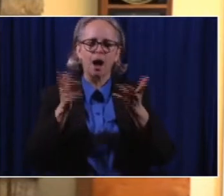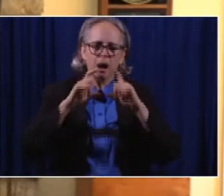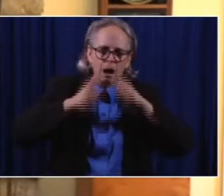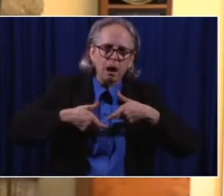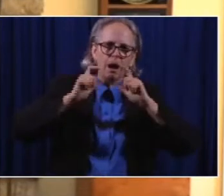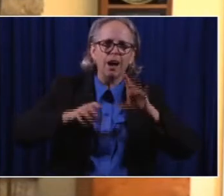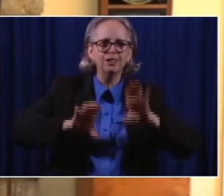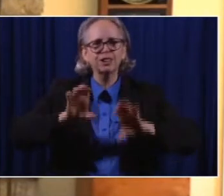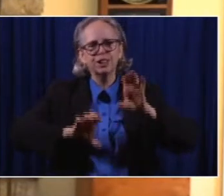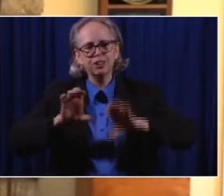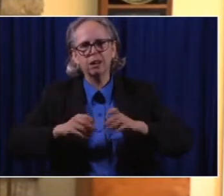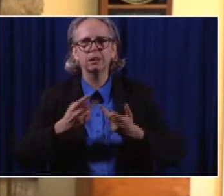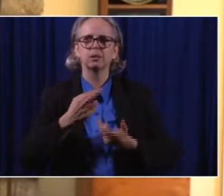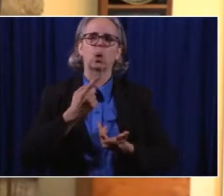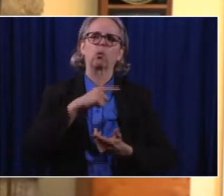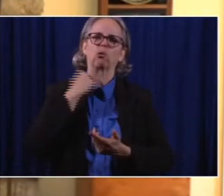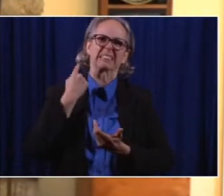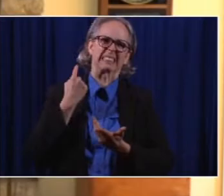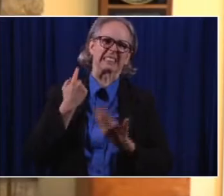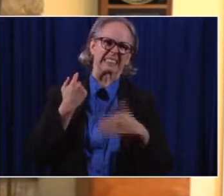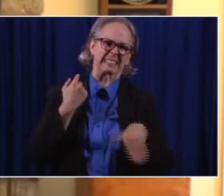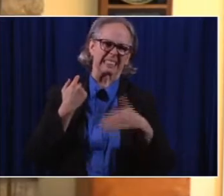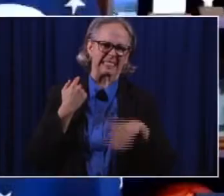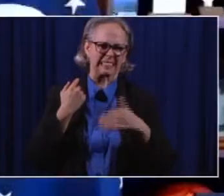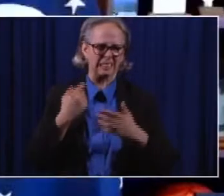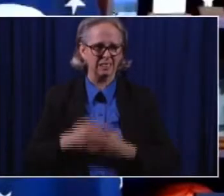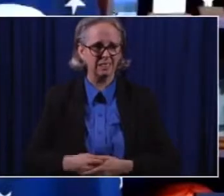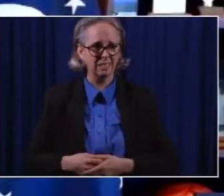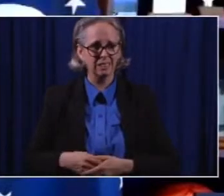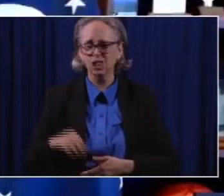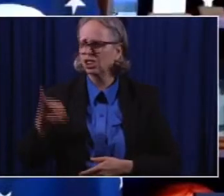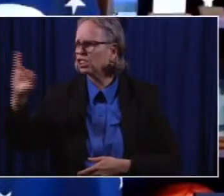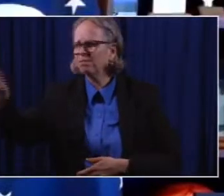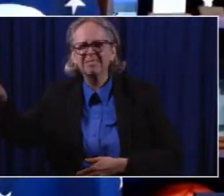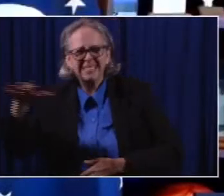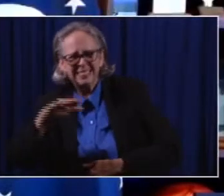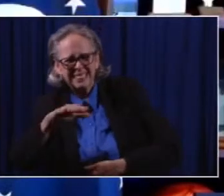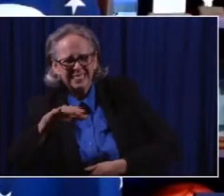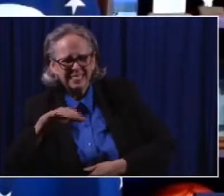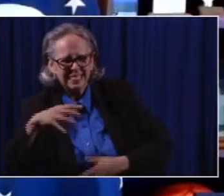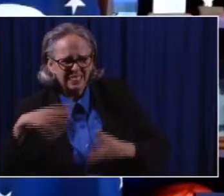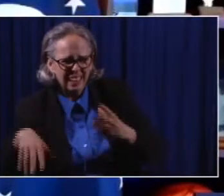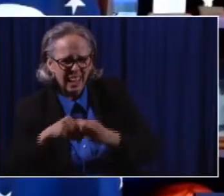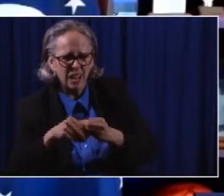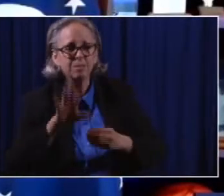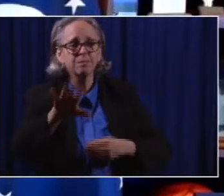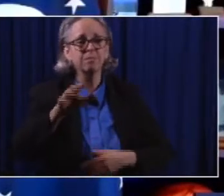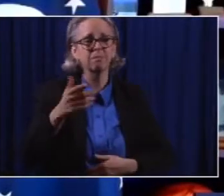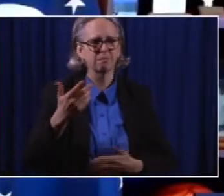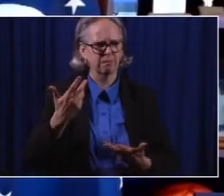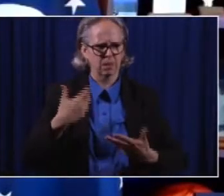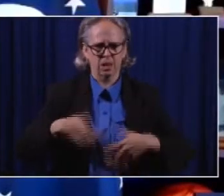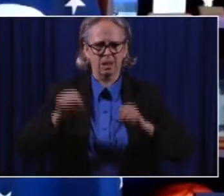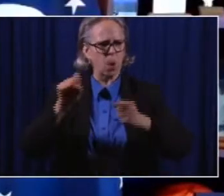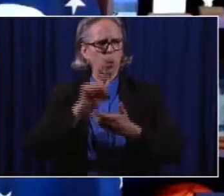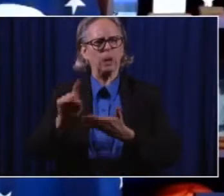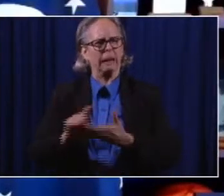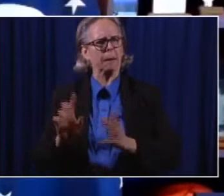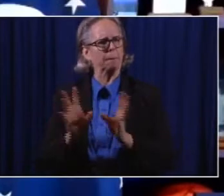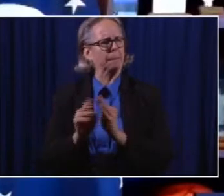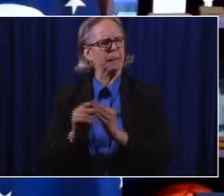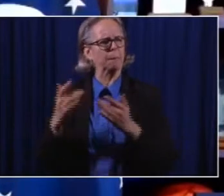I just want to add that, look, we've been doing weekly phone calls with the Restaurant Association. I will be